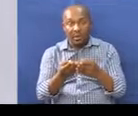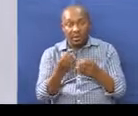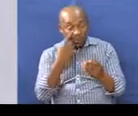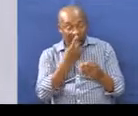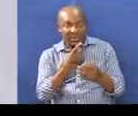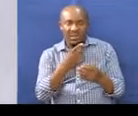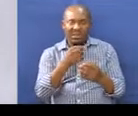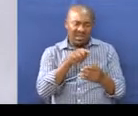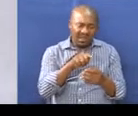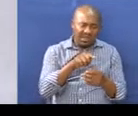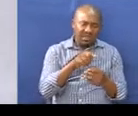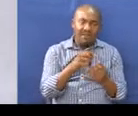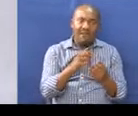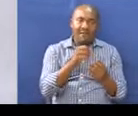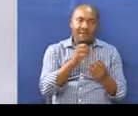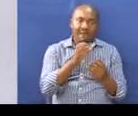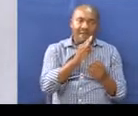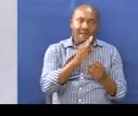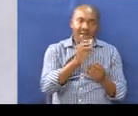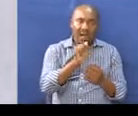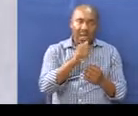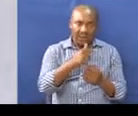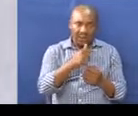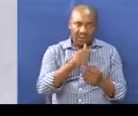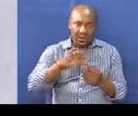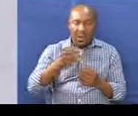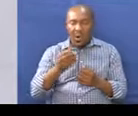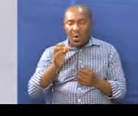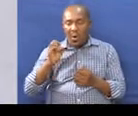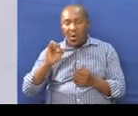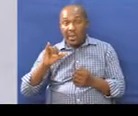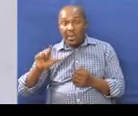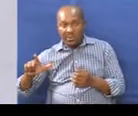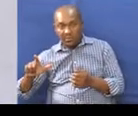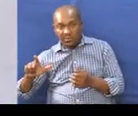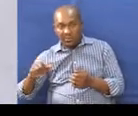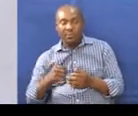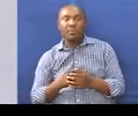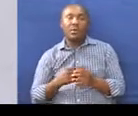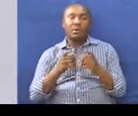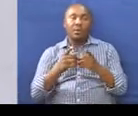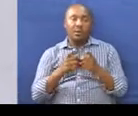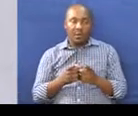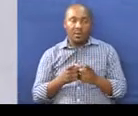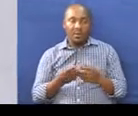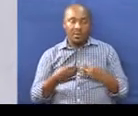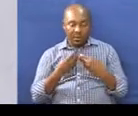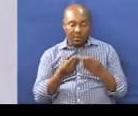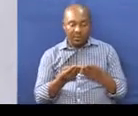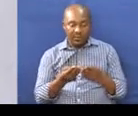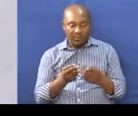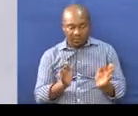oil. Then you will let the mixture to settle in a test tube racker for 5